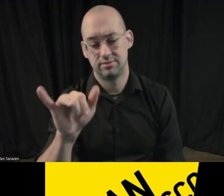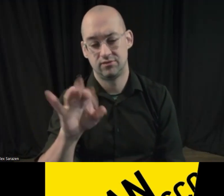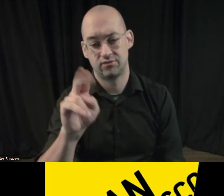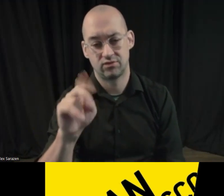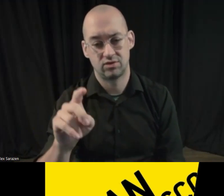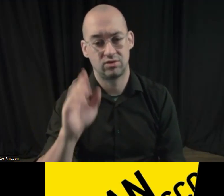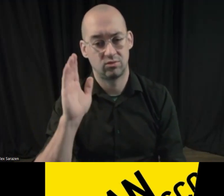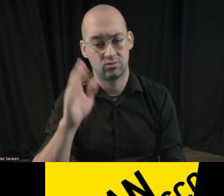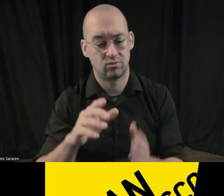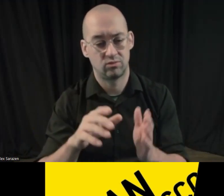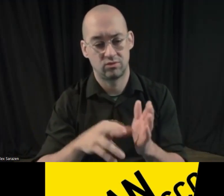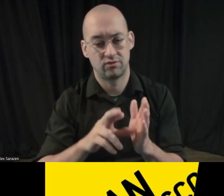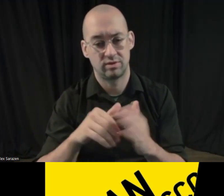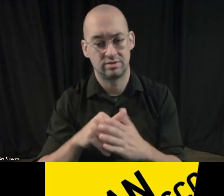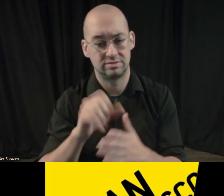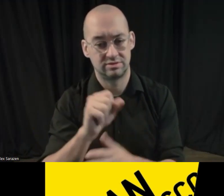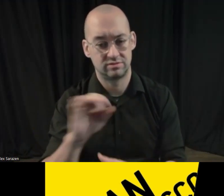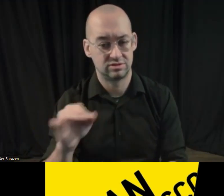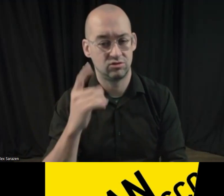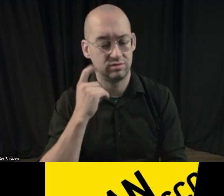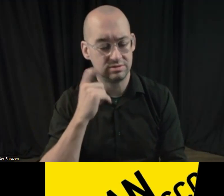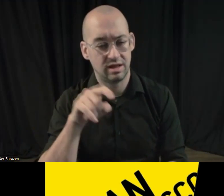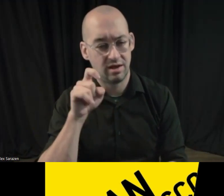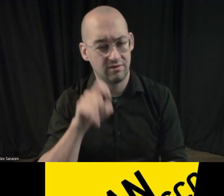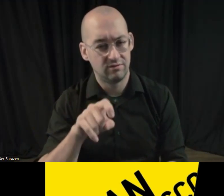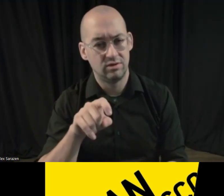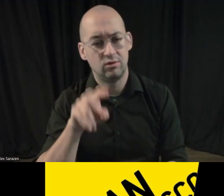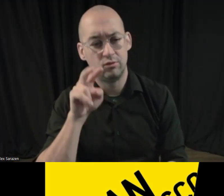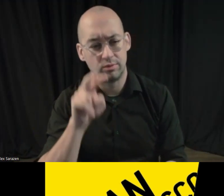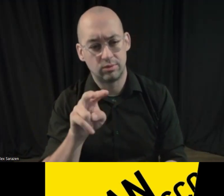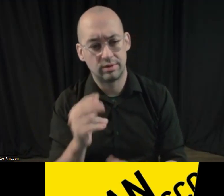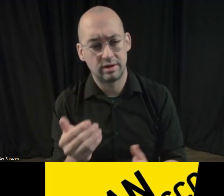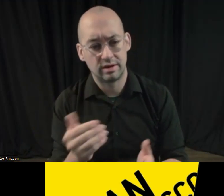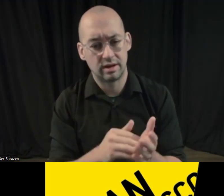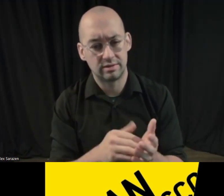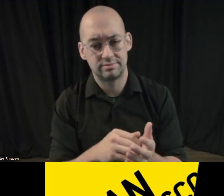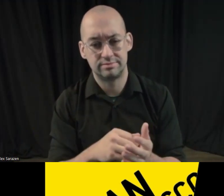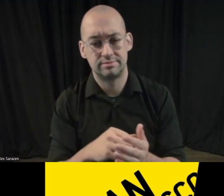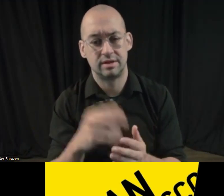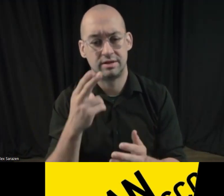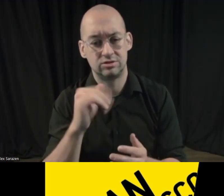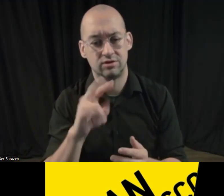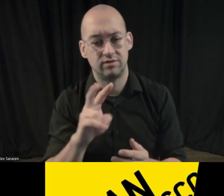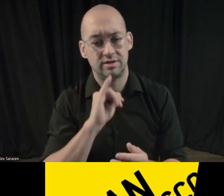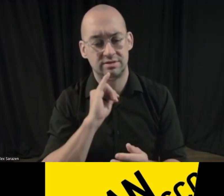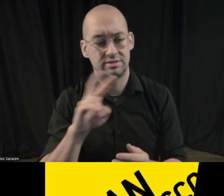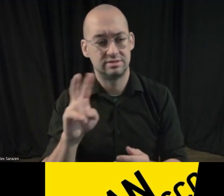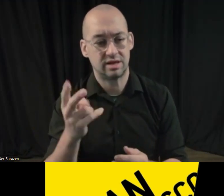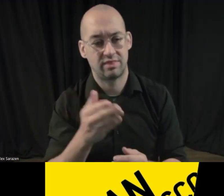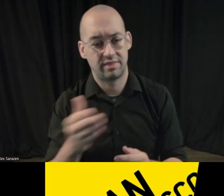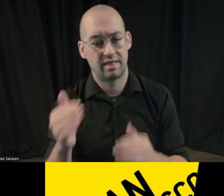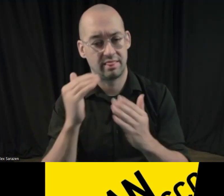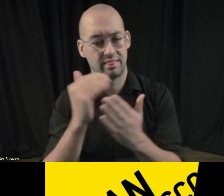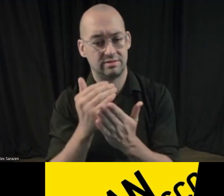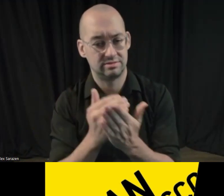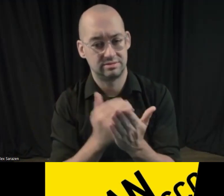Francisco, I recently had to relook at the legislation, which I haven't looked at since it was passed. And HIV is the second thing that's listed, and they've